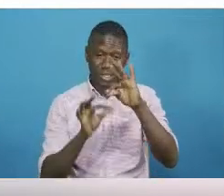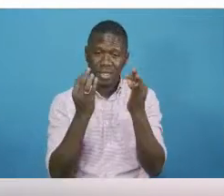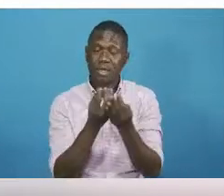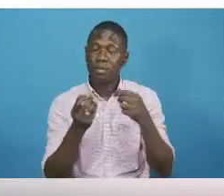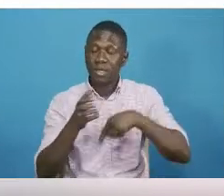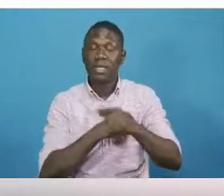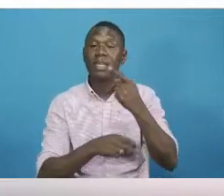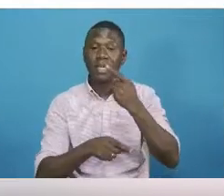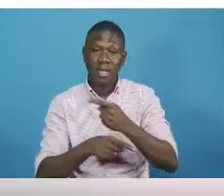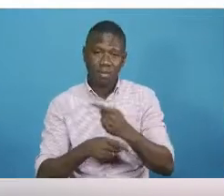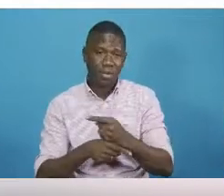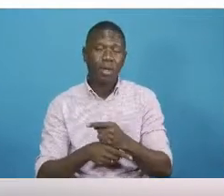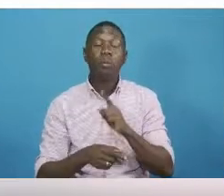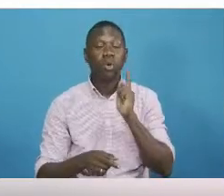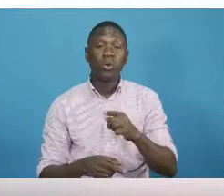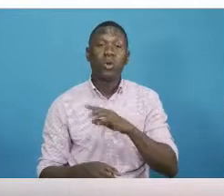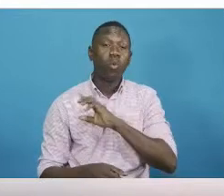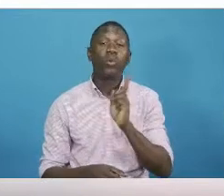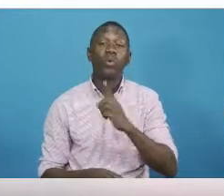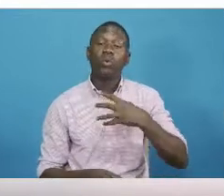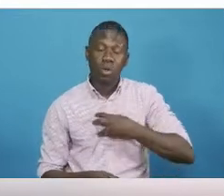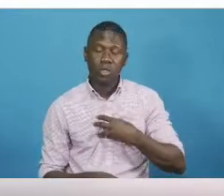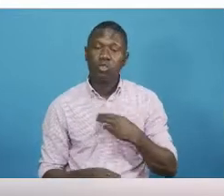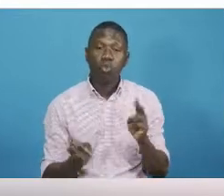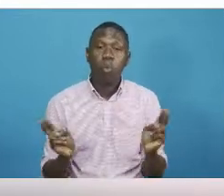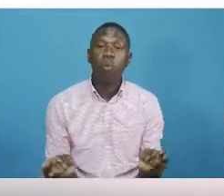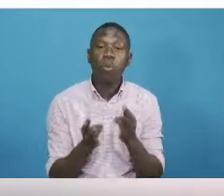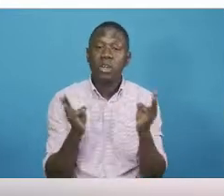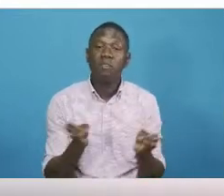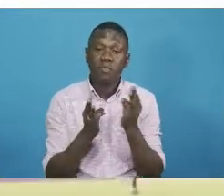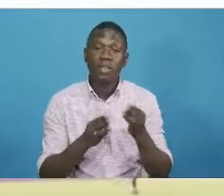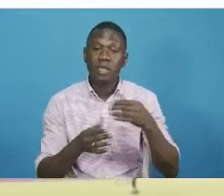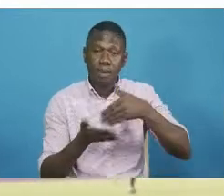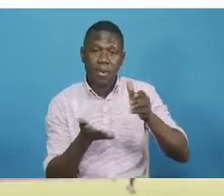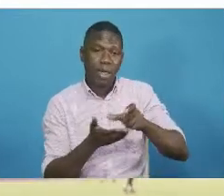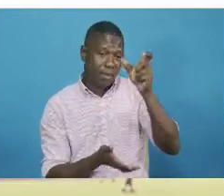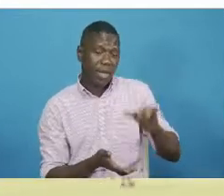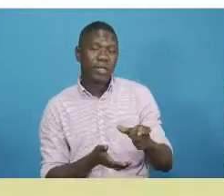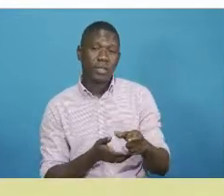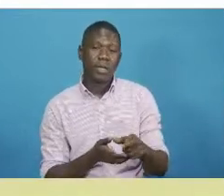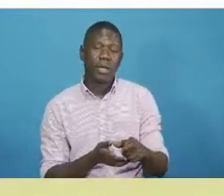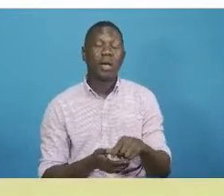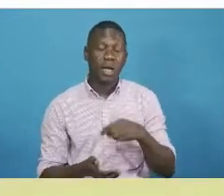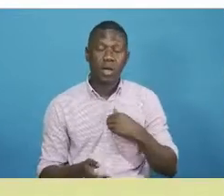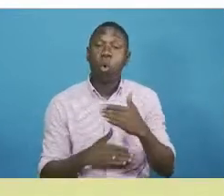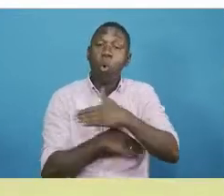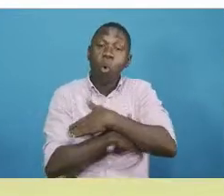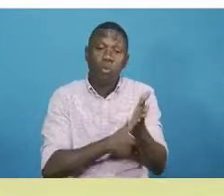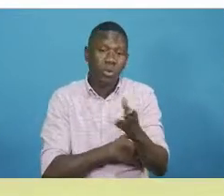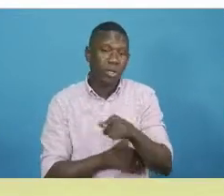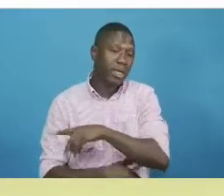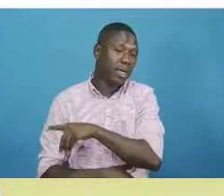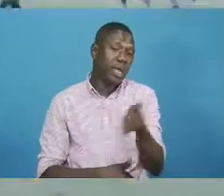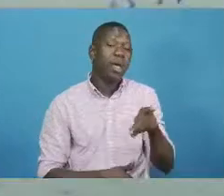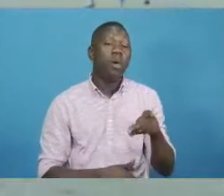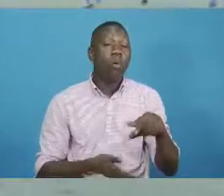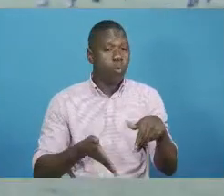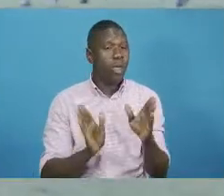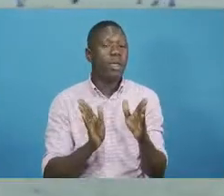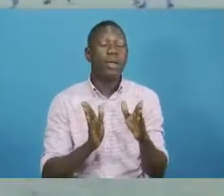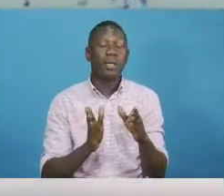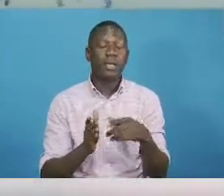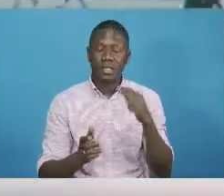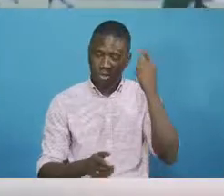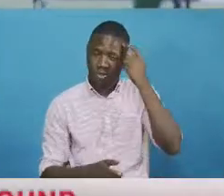least motivate the players and also open up their way, in a sense that they have been playing the Gambian